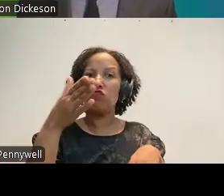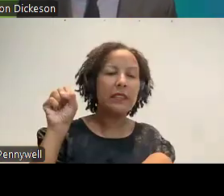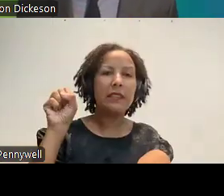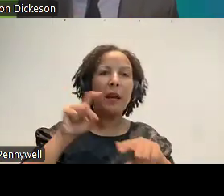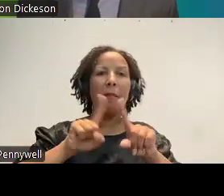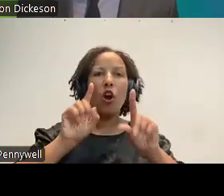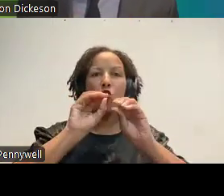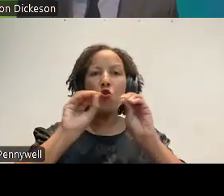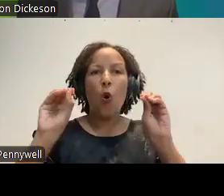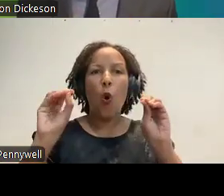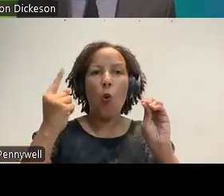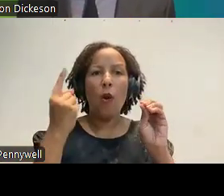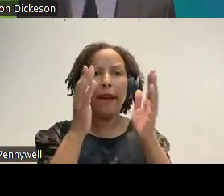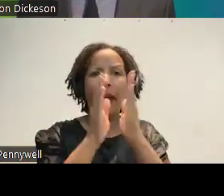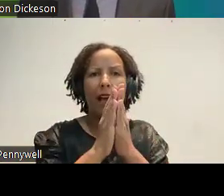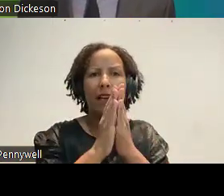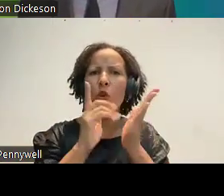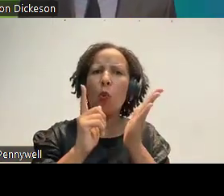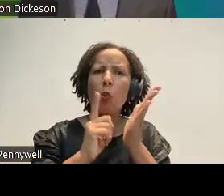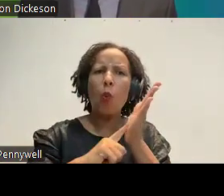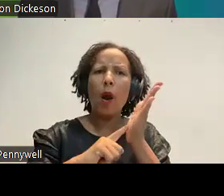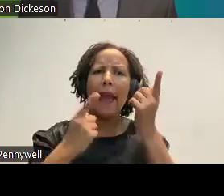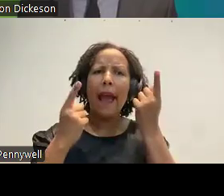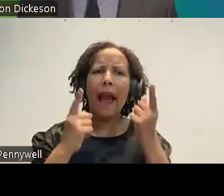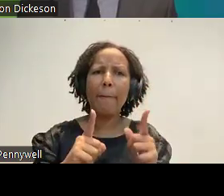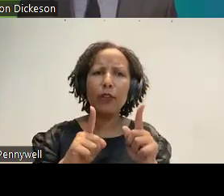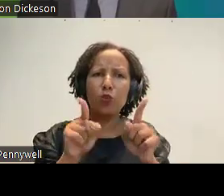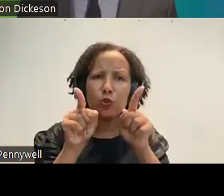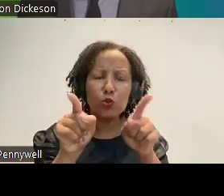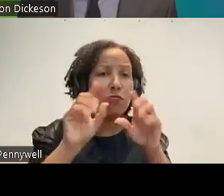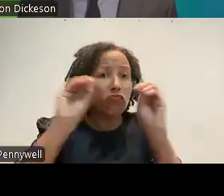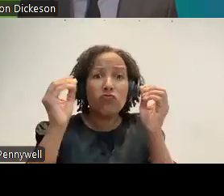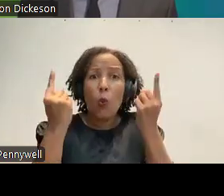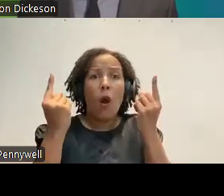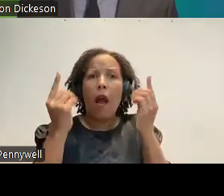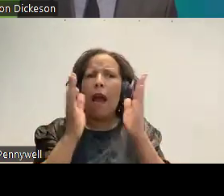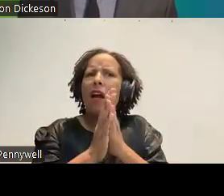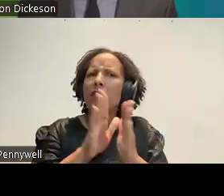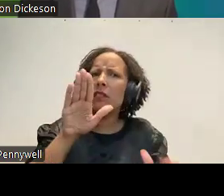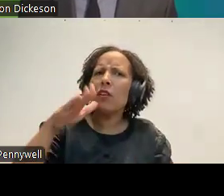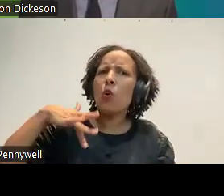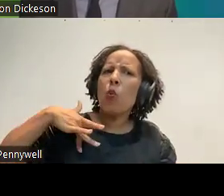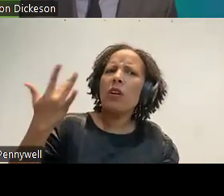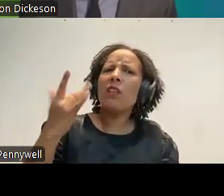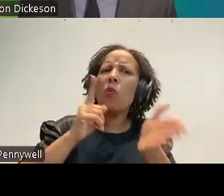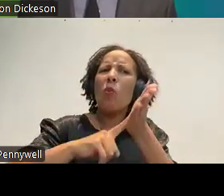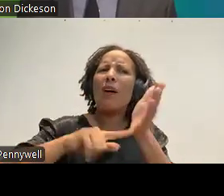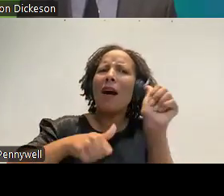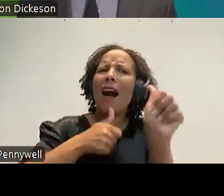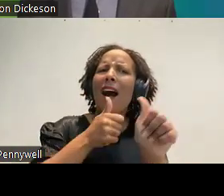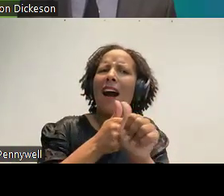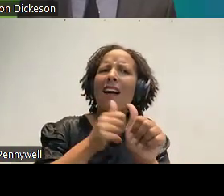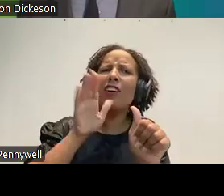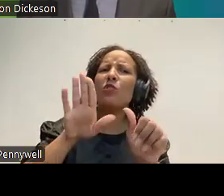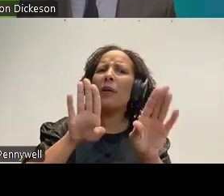has happened to you. Nobody has ever asked them what's going on, what's behind this behavior. And I think